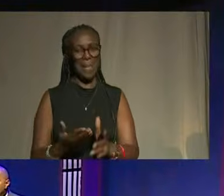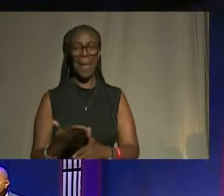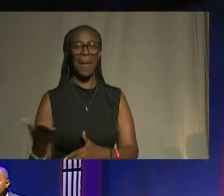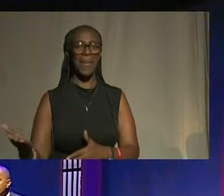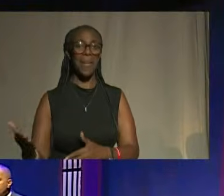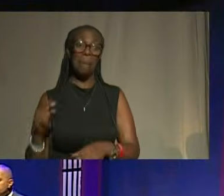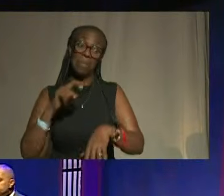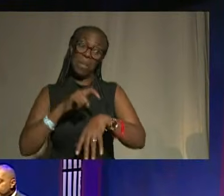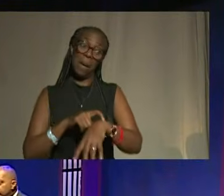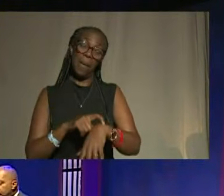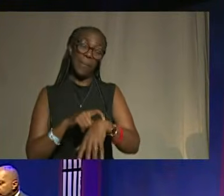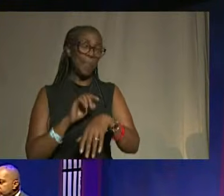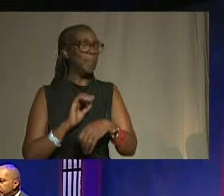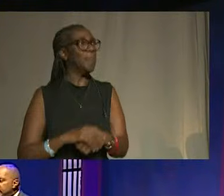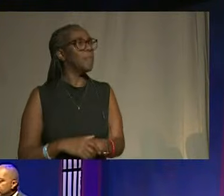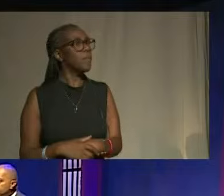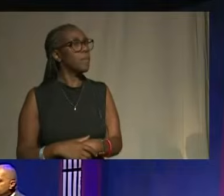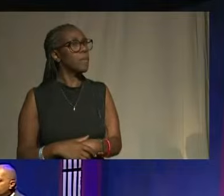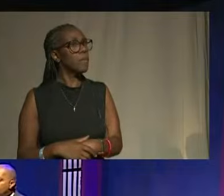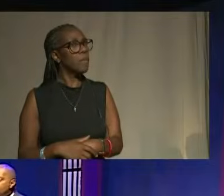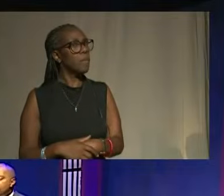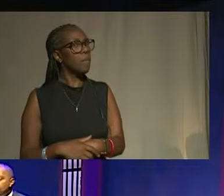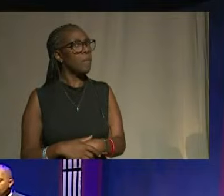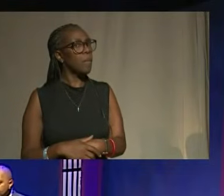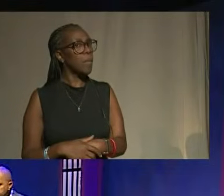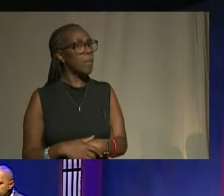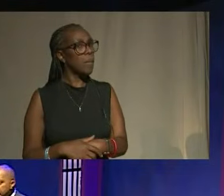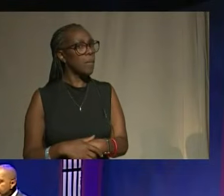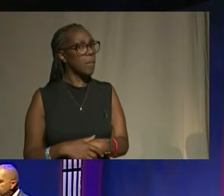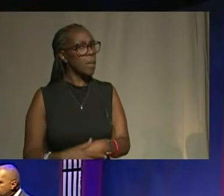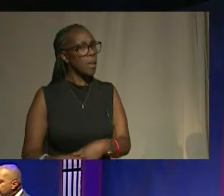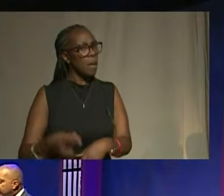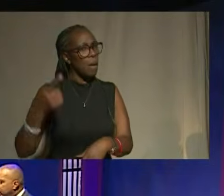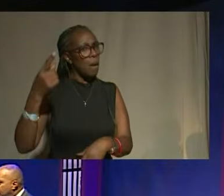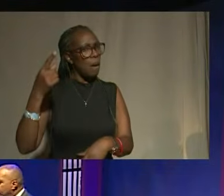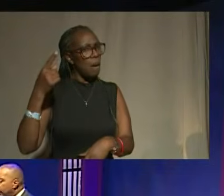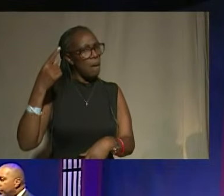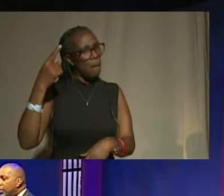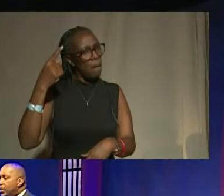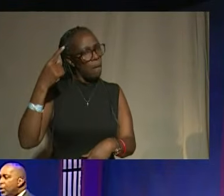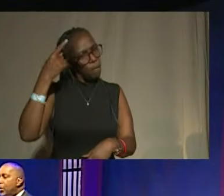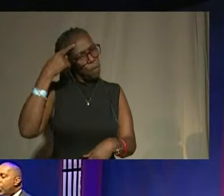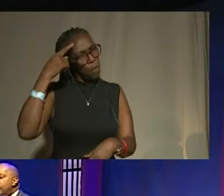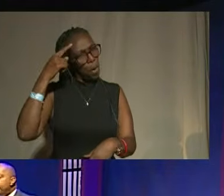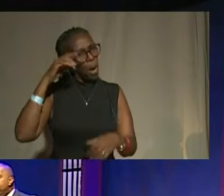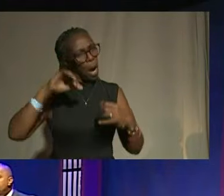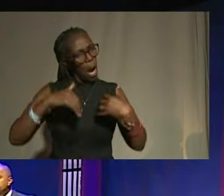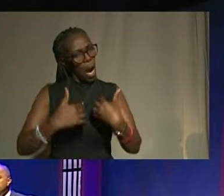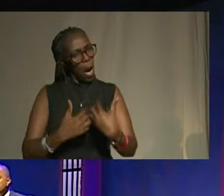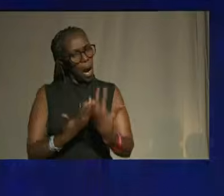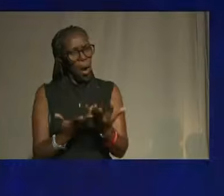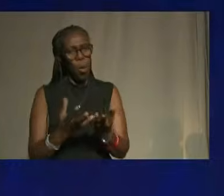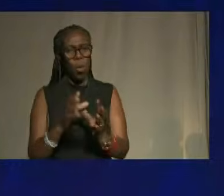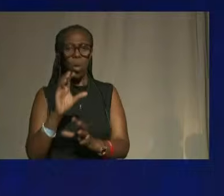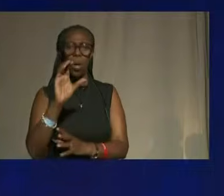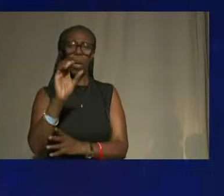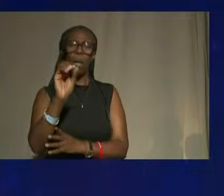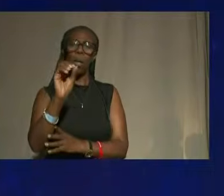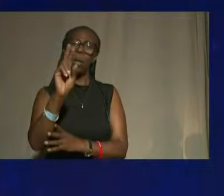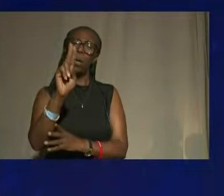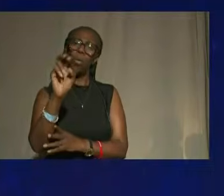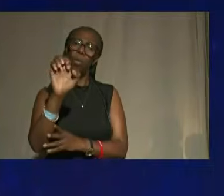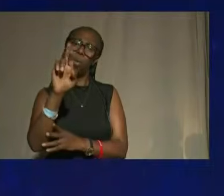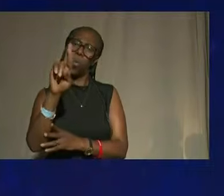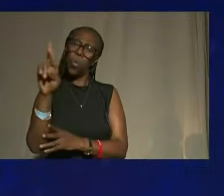seconds. What they haven't spoken about is how corruption has impacted that growth. How our foreign direct investment has moved